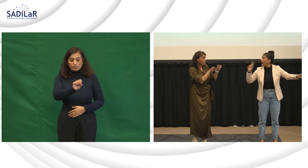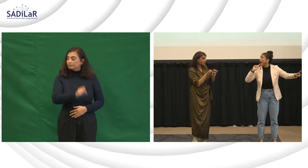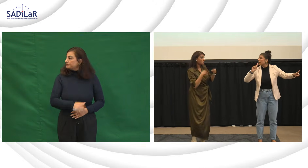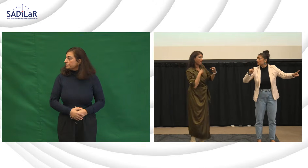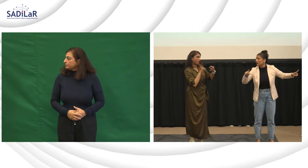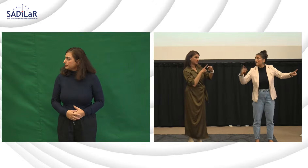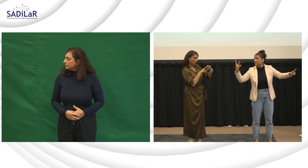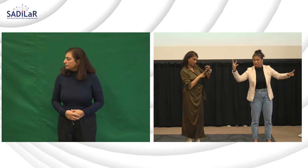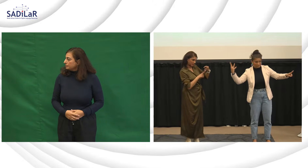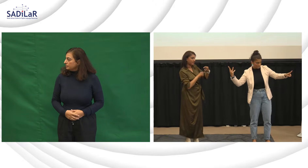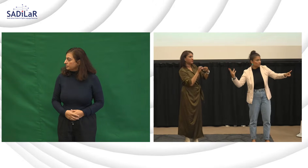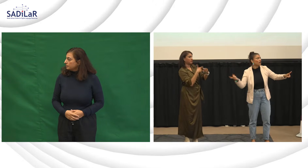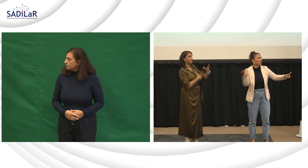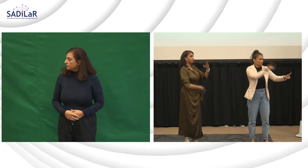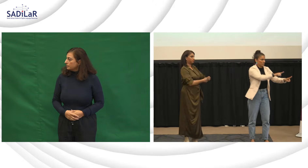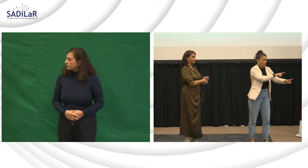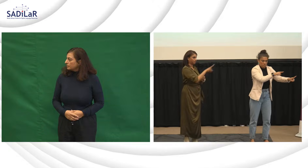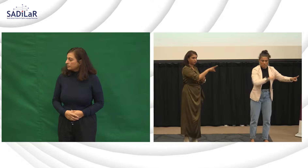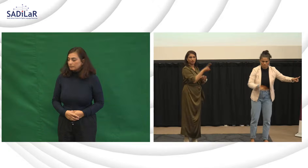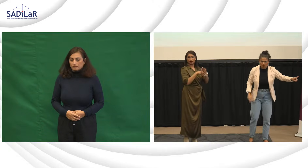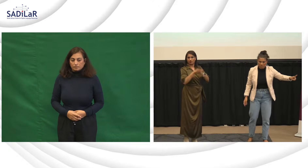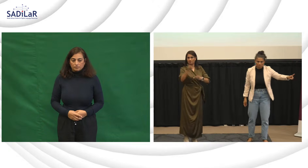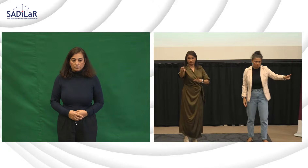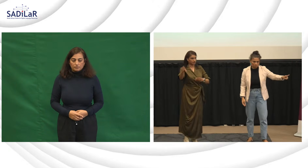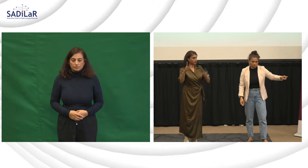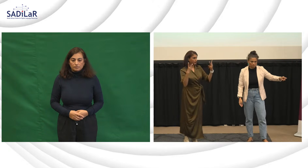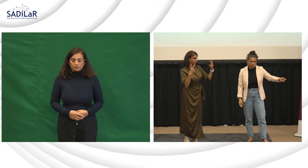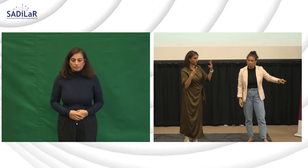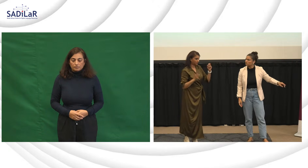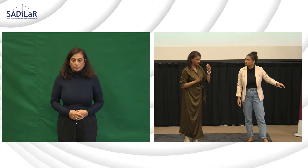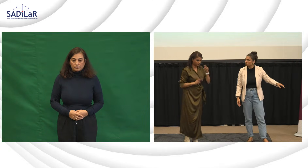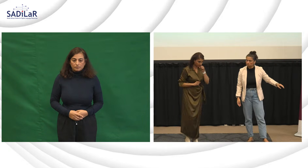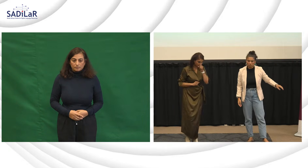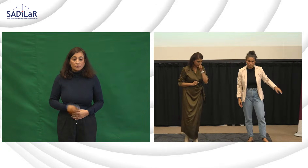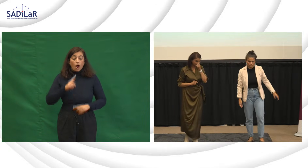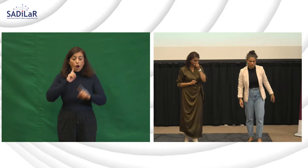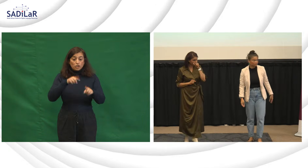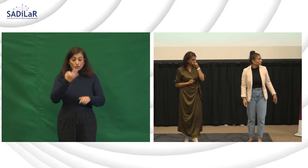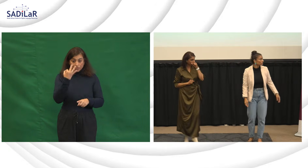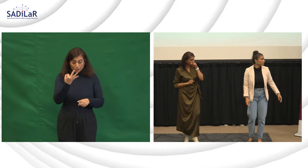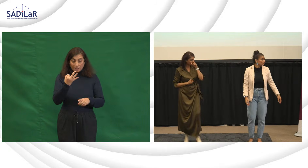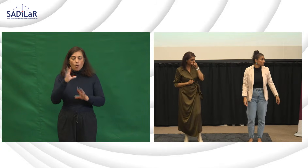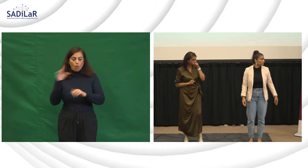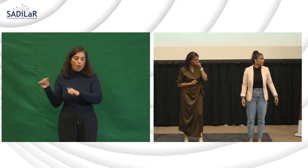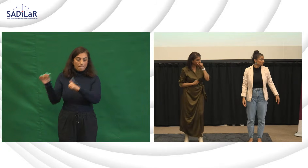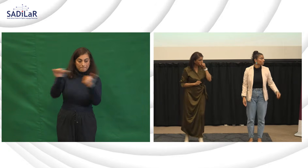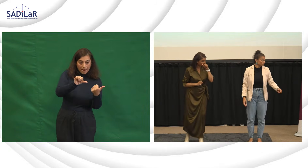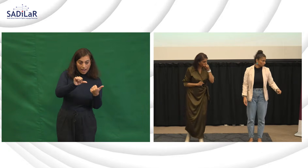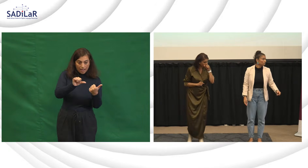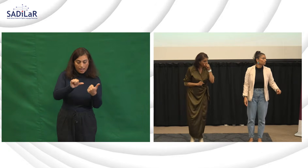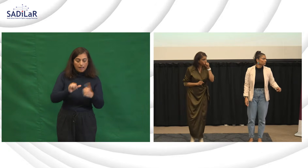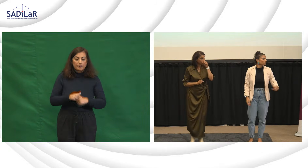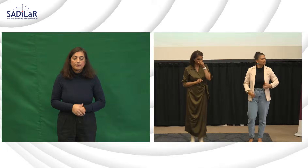Okay. If possible, I'm going to answer the three and then we can take more questions from the audience.